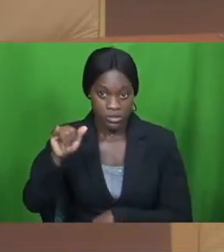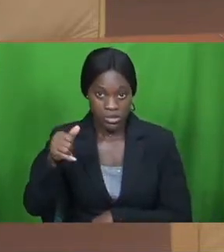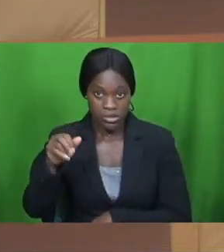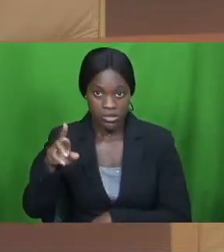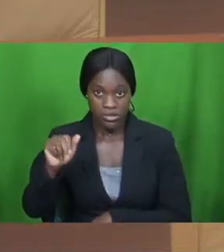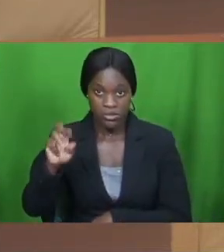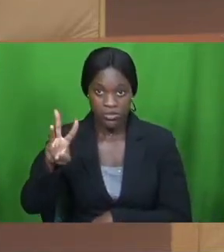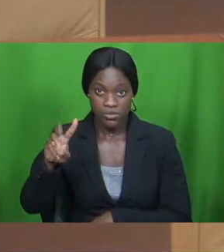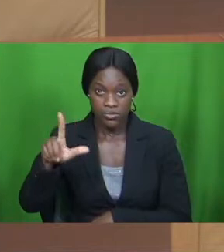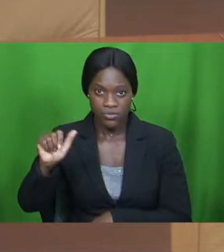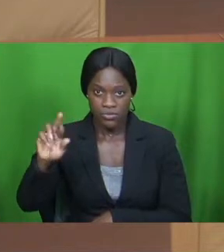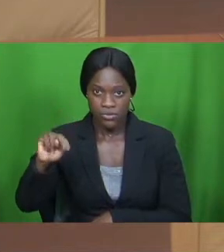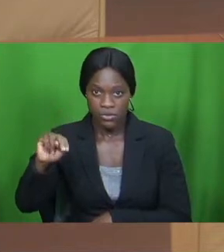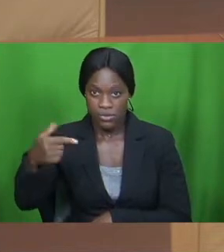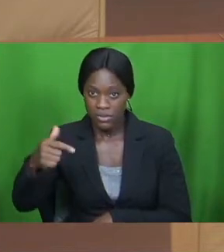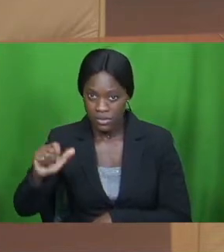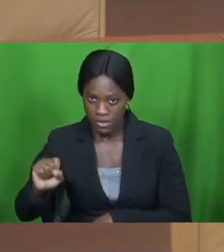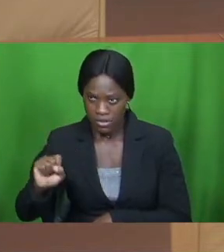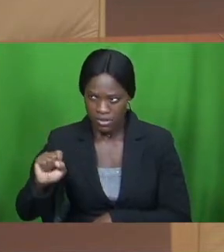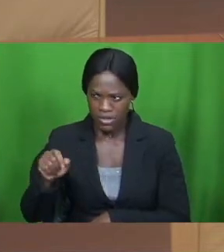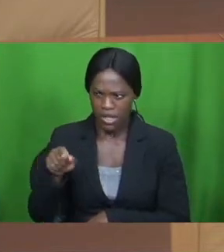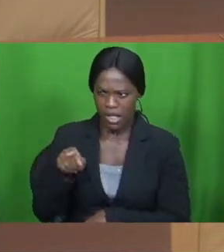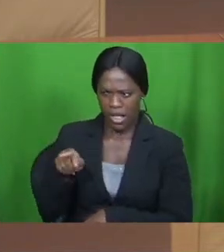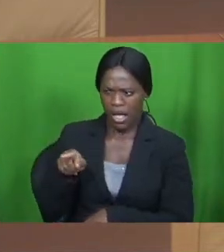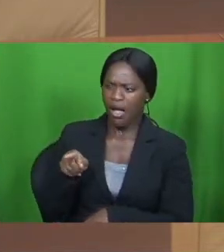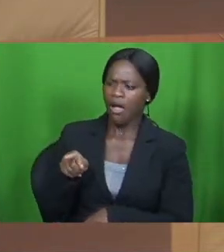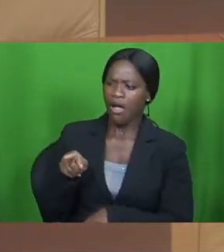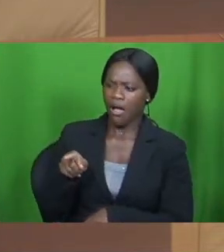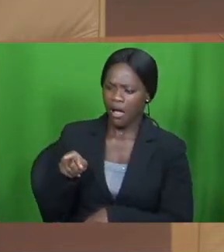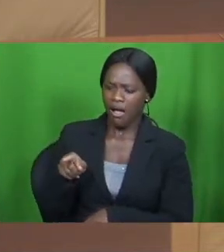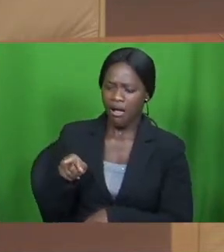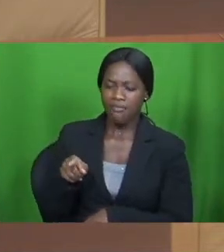him, his exceptional qualities